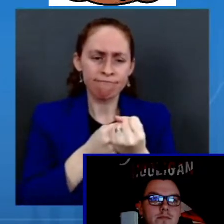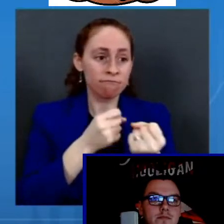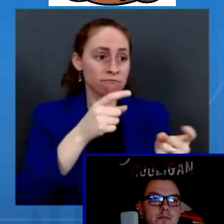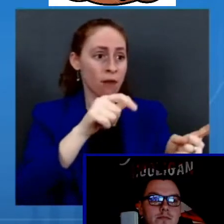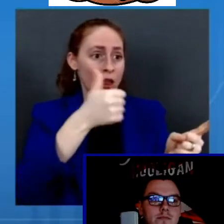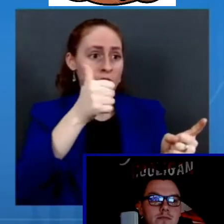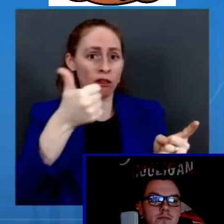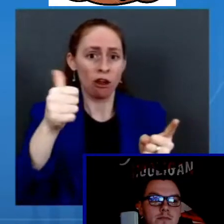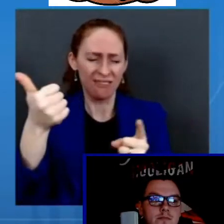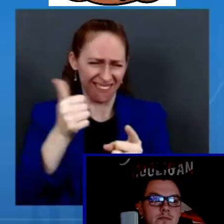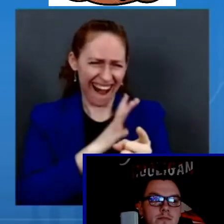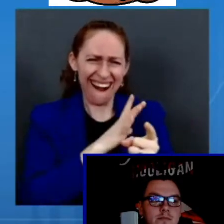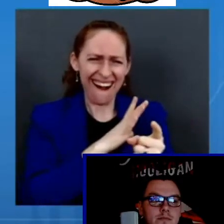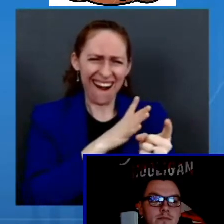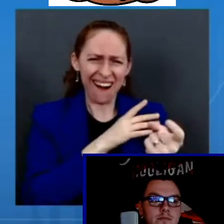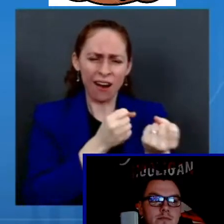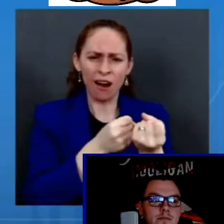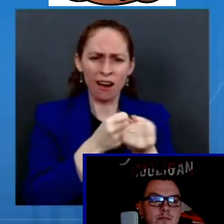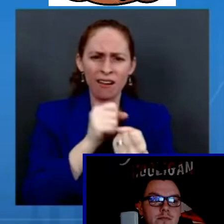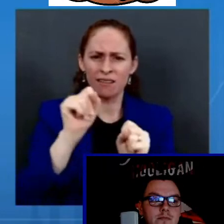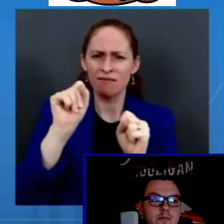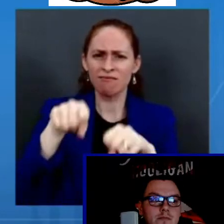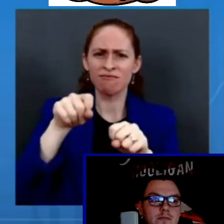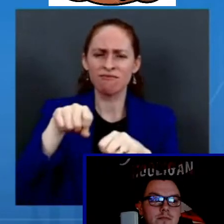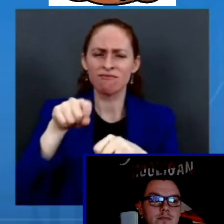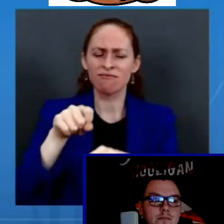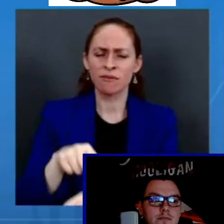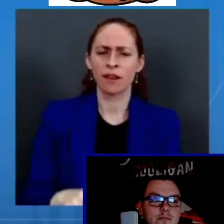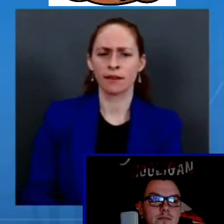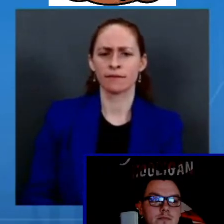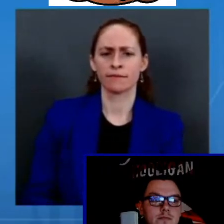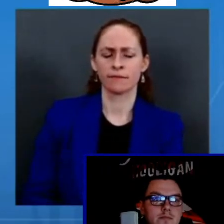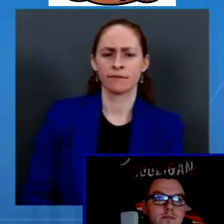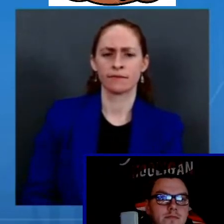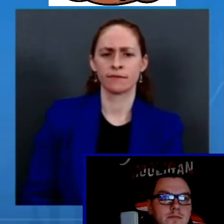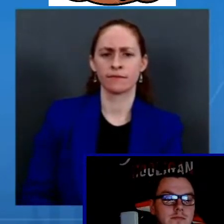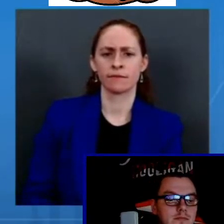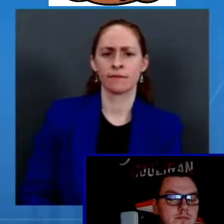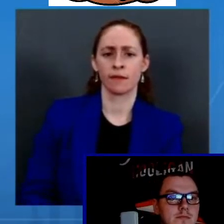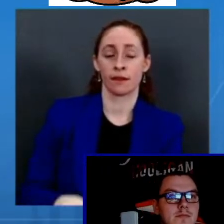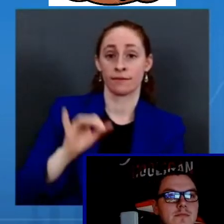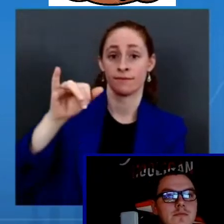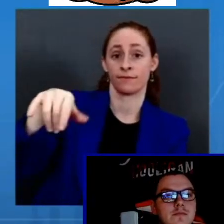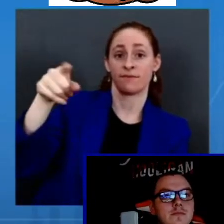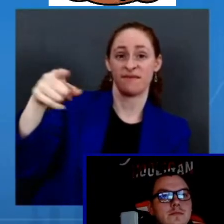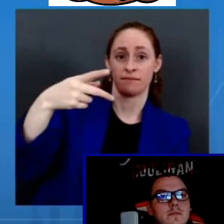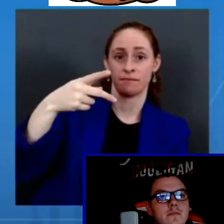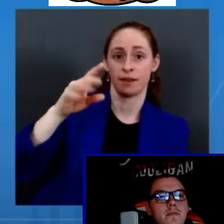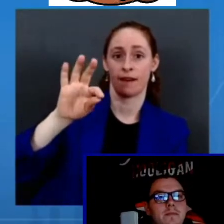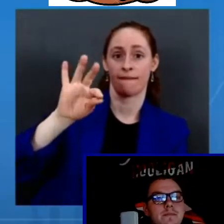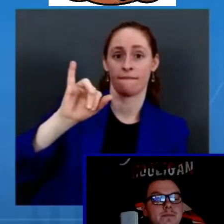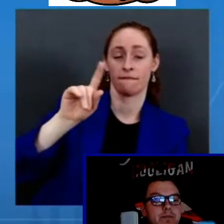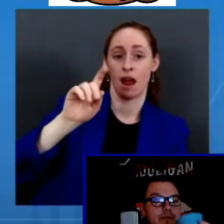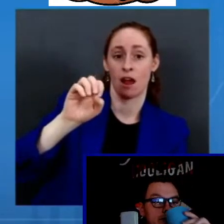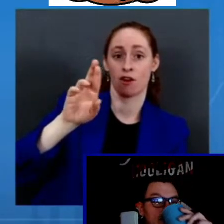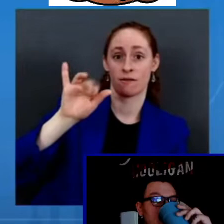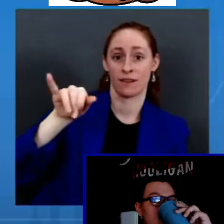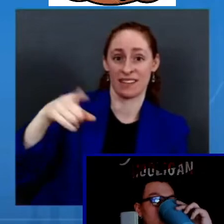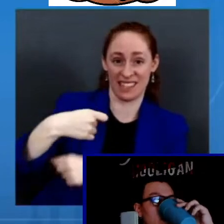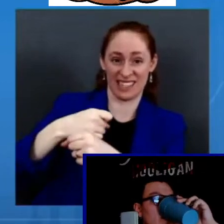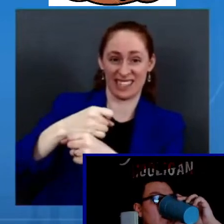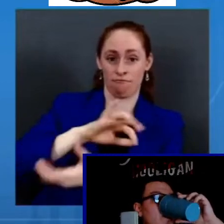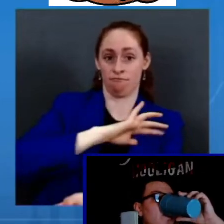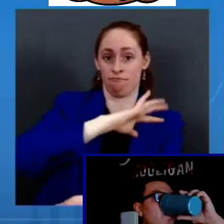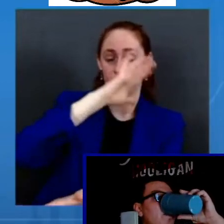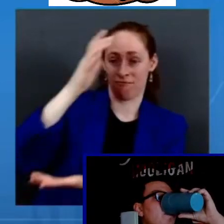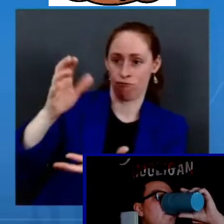gets the pills manufactured and delivered, we will be immediately providing them to states and jurisdictions